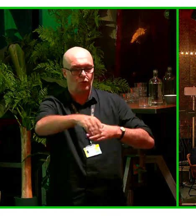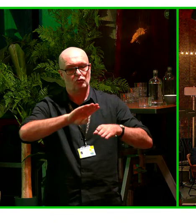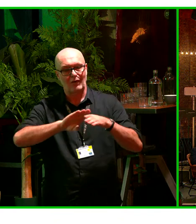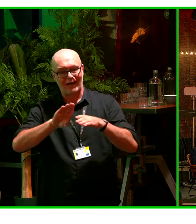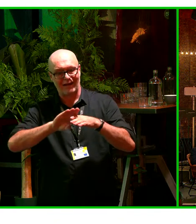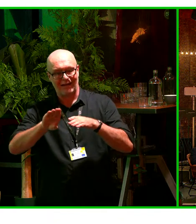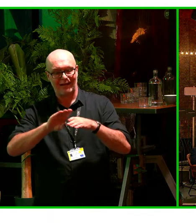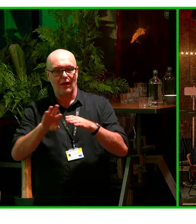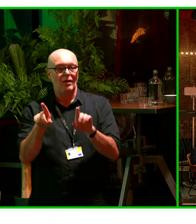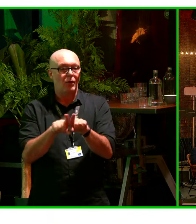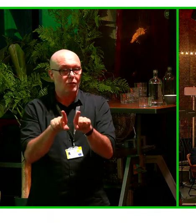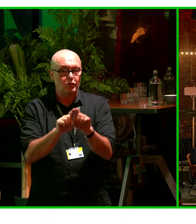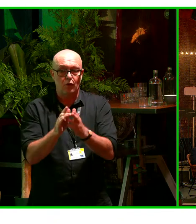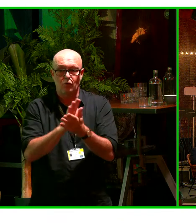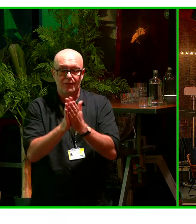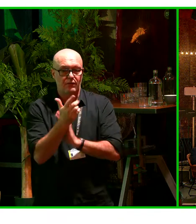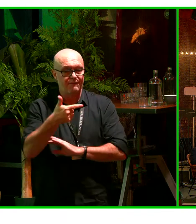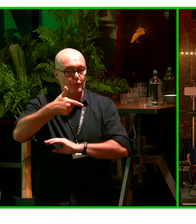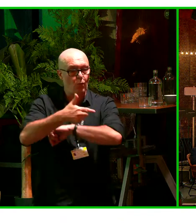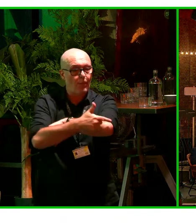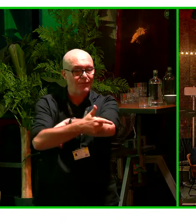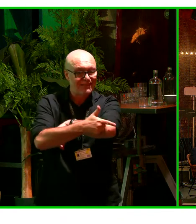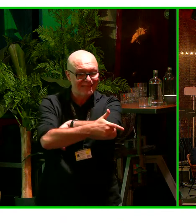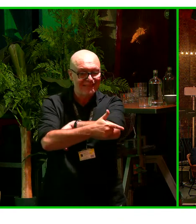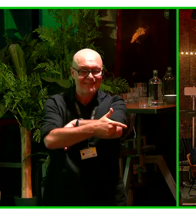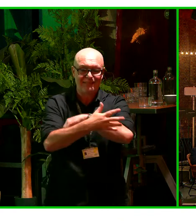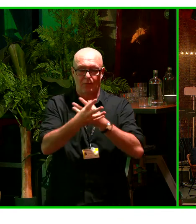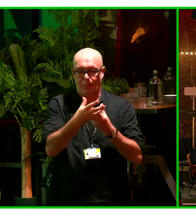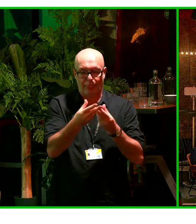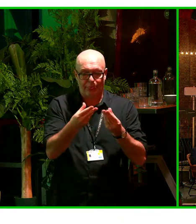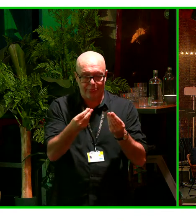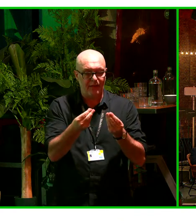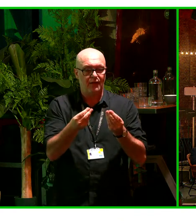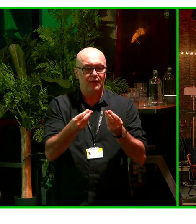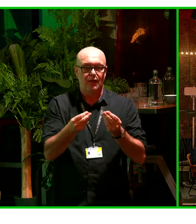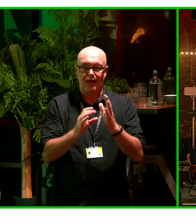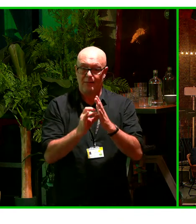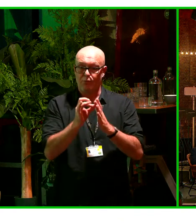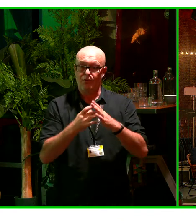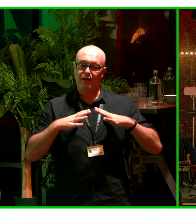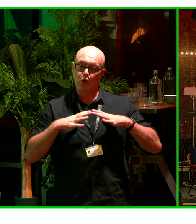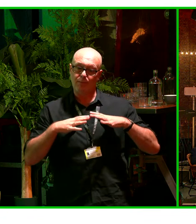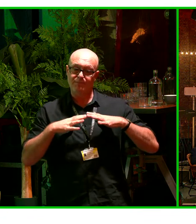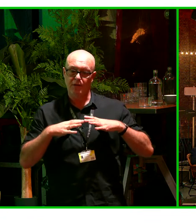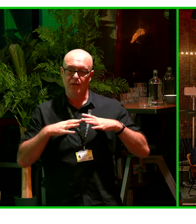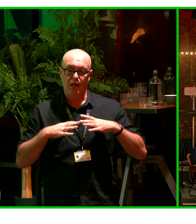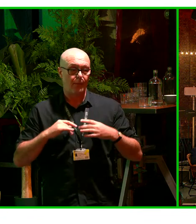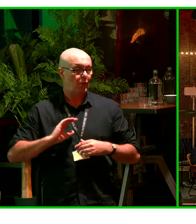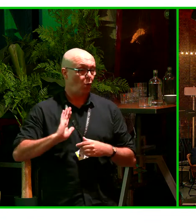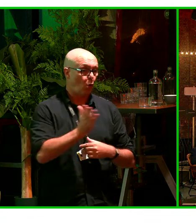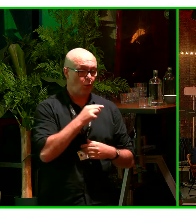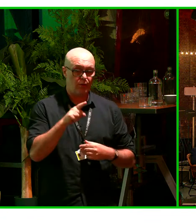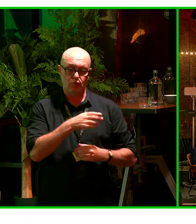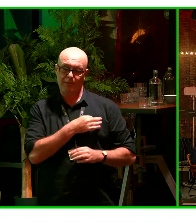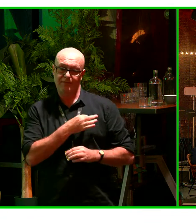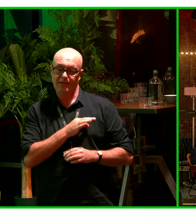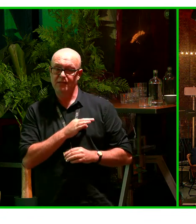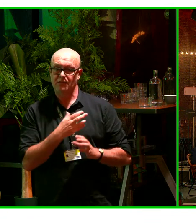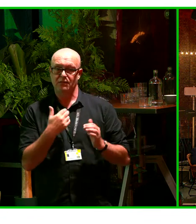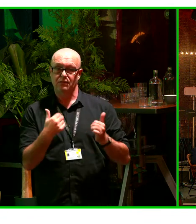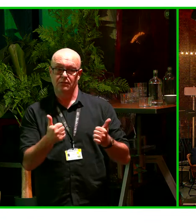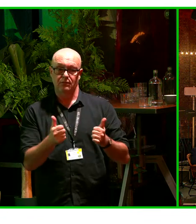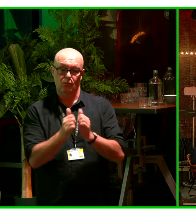fuel poverty. It's improving well-being in homes. It's improving comfort. And we've got to think about all of those benefits. Thanks